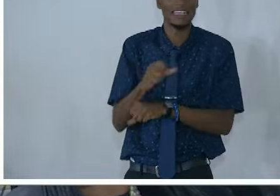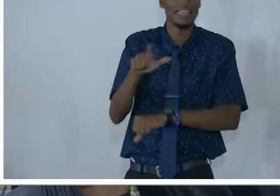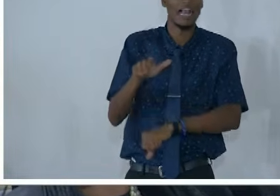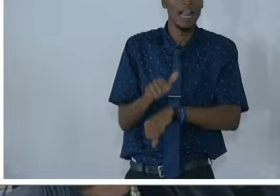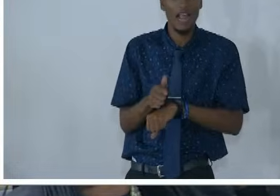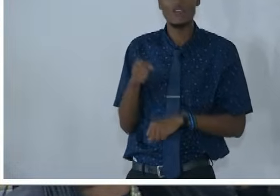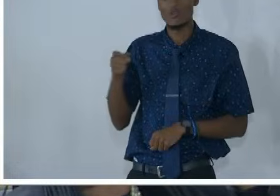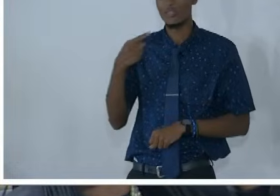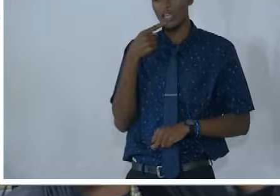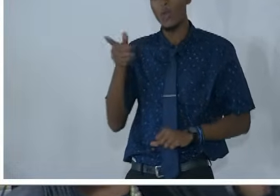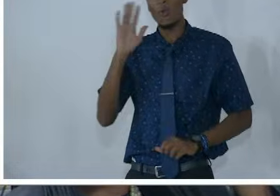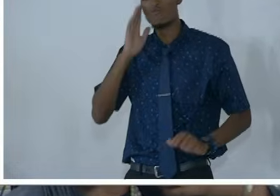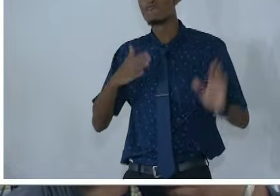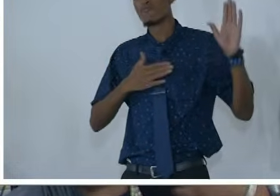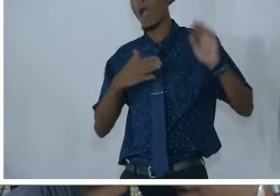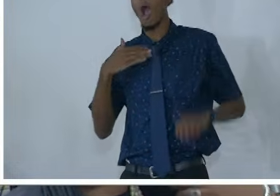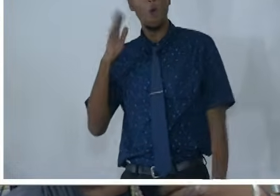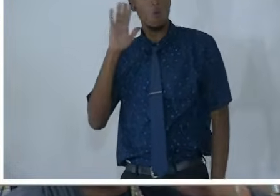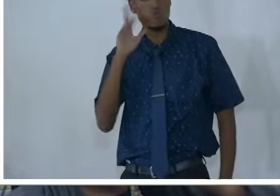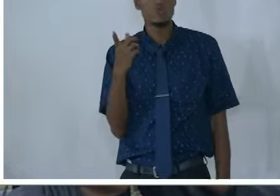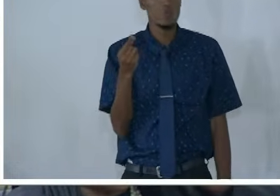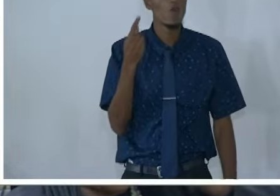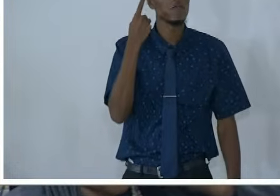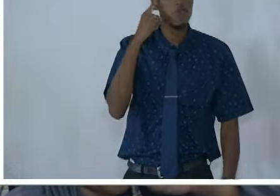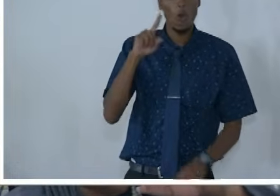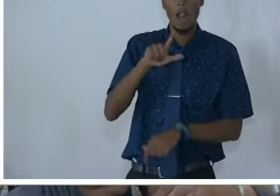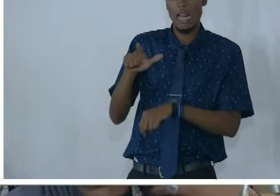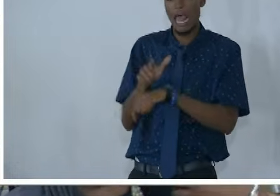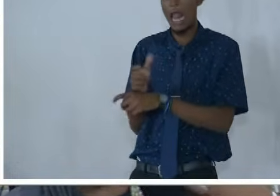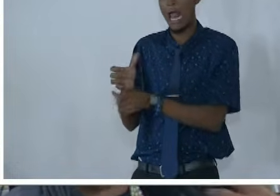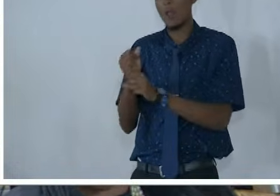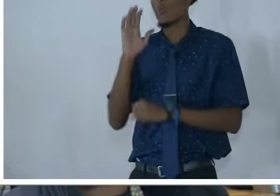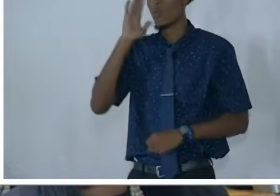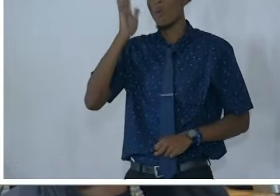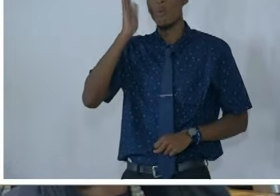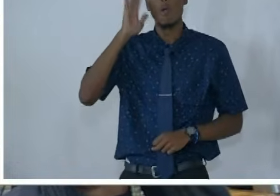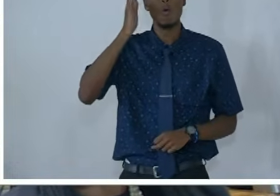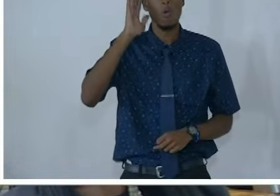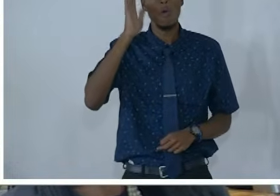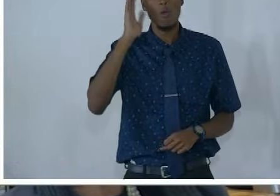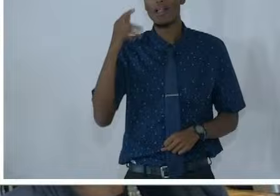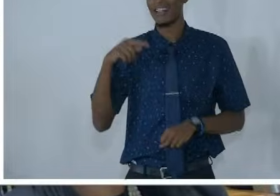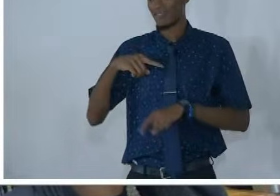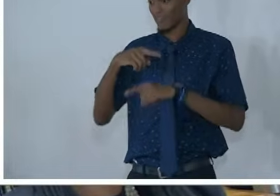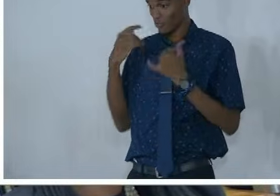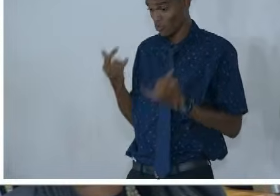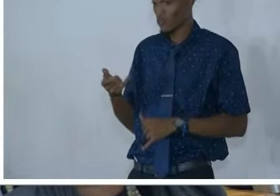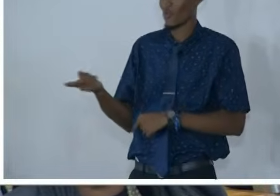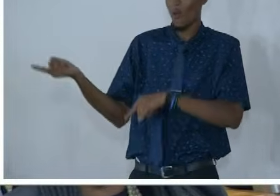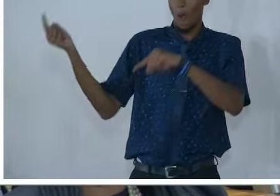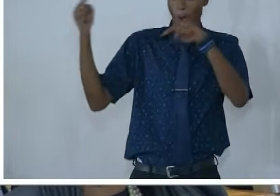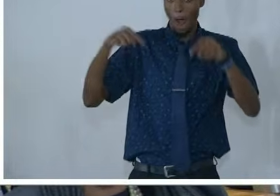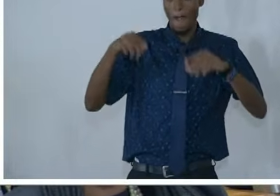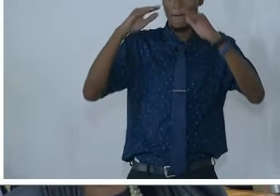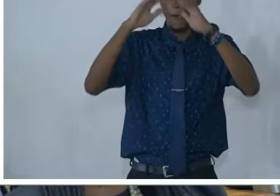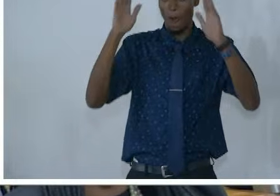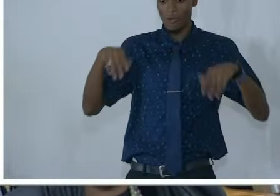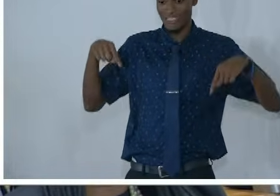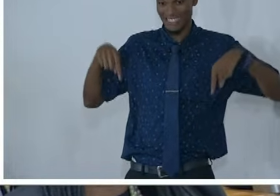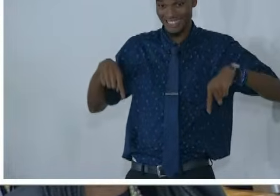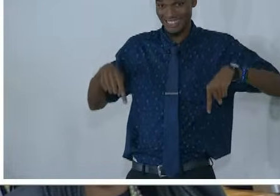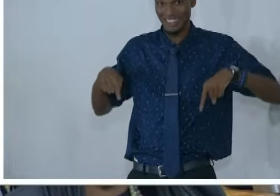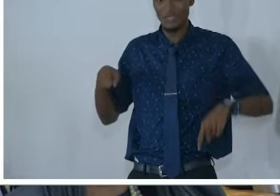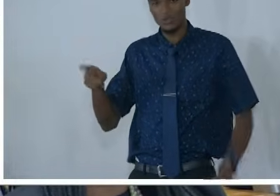you would deal with the issue, especially of land reclamation, and that you would come to the House with some amendments